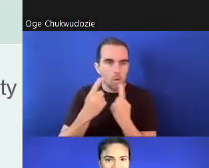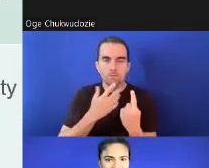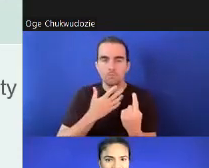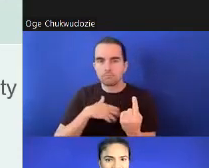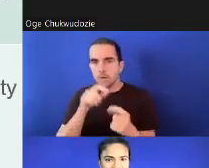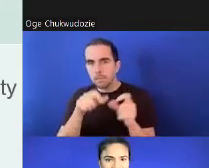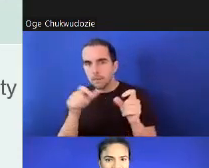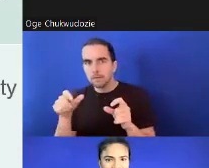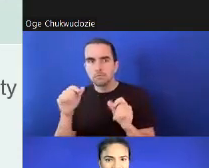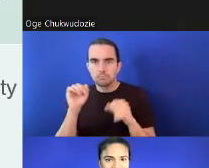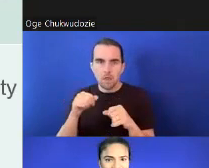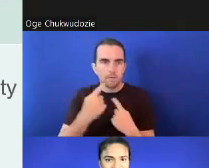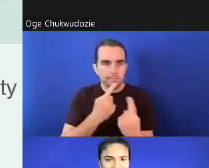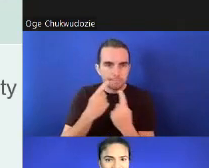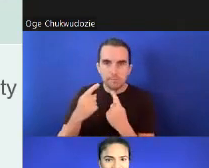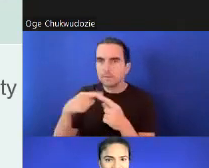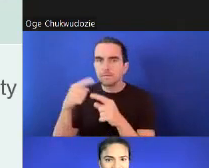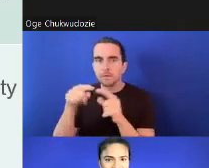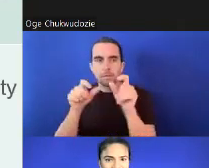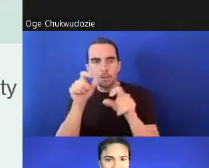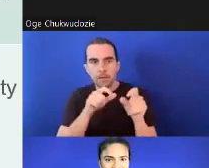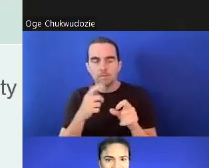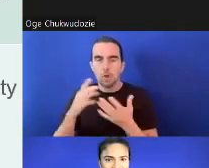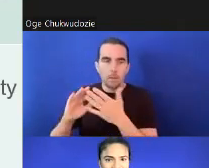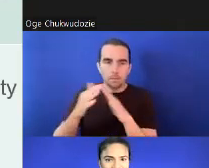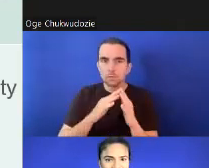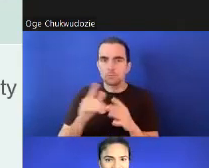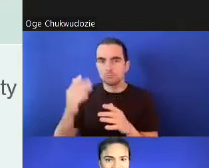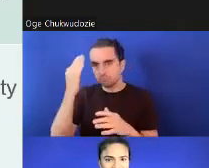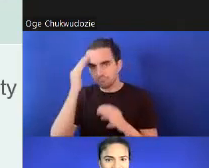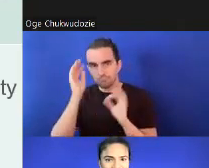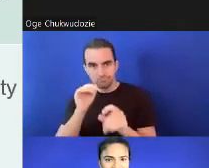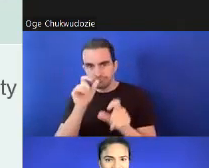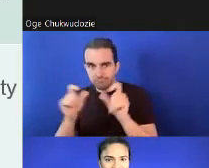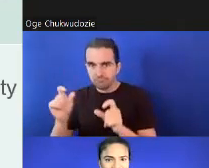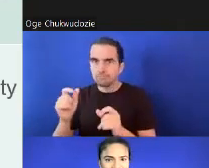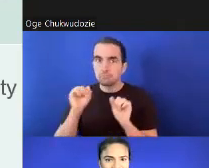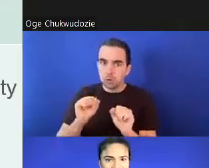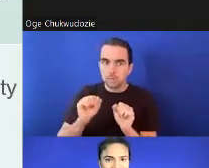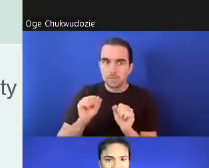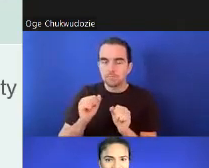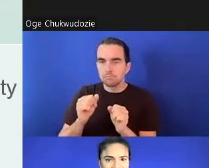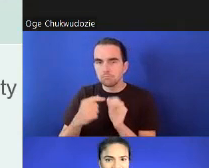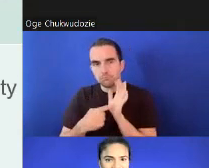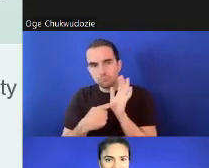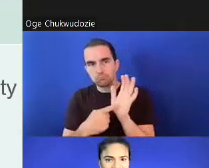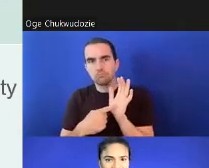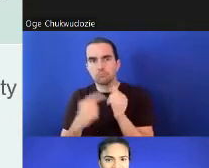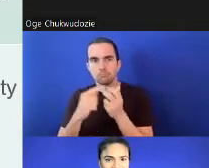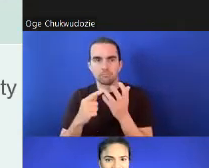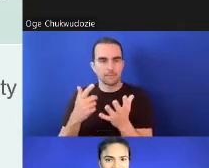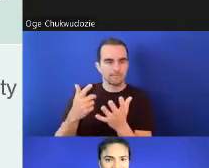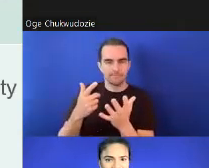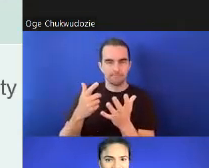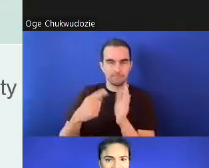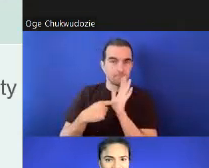possibility of bias in presenting and handling complaints. Then we also have other one-on-one face-to-face